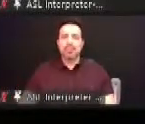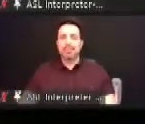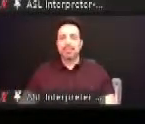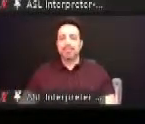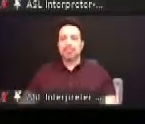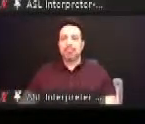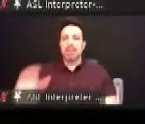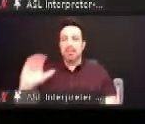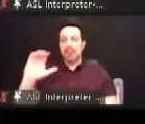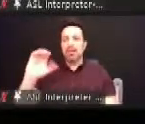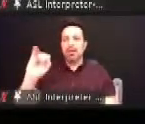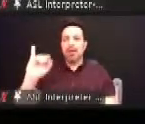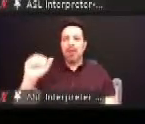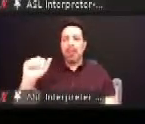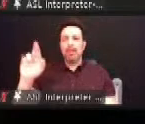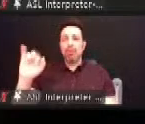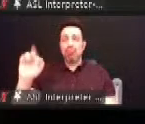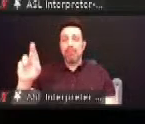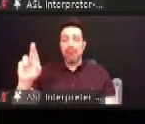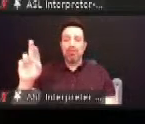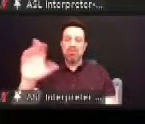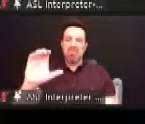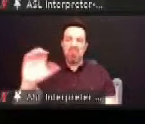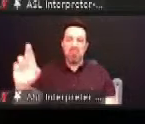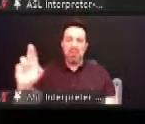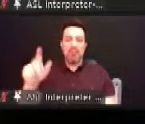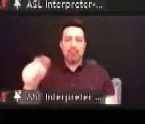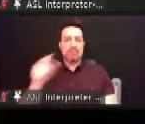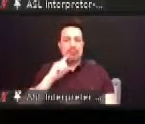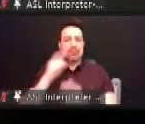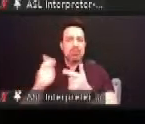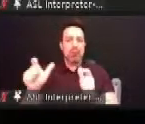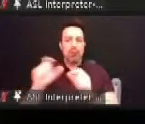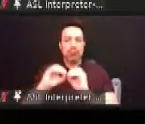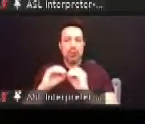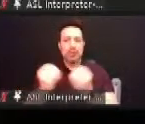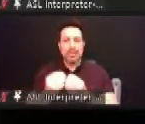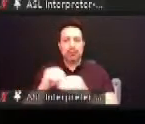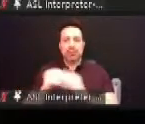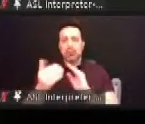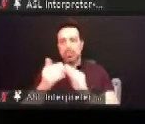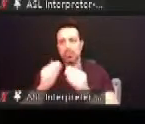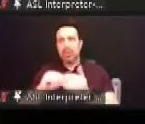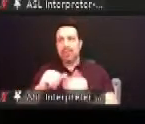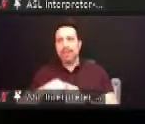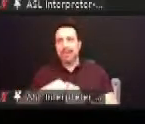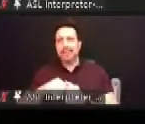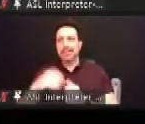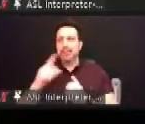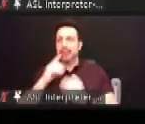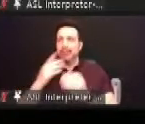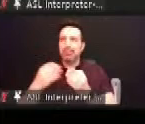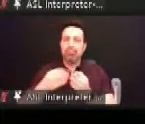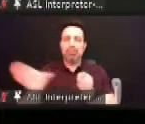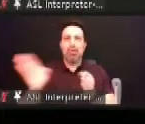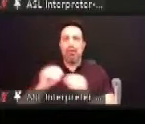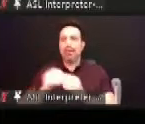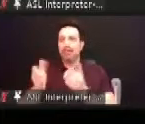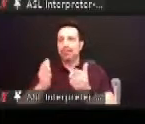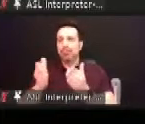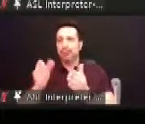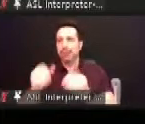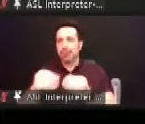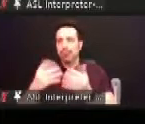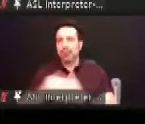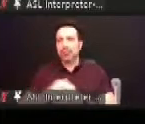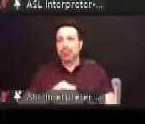Columbia River itself is a very large organization in our community that is very broad in our service provisions.